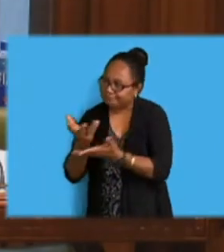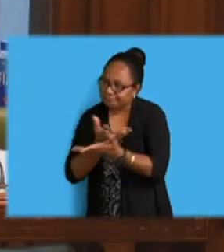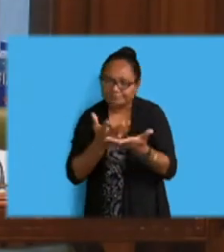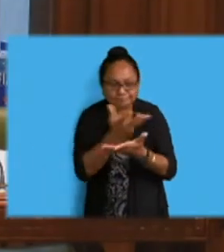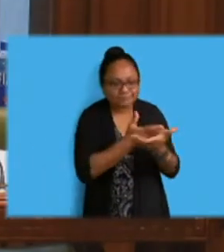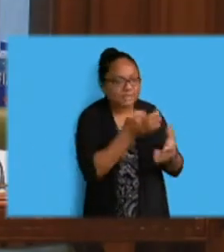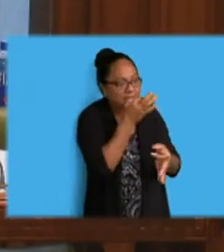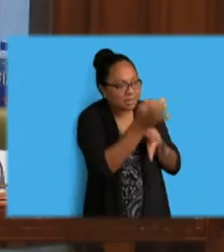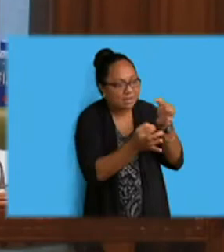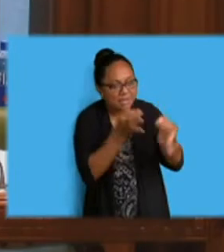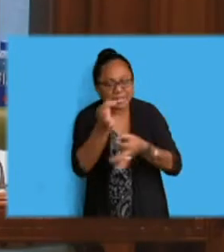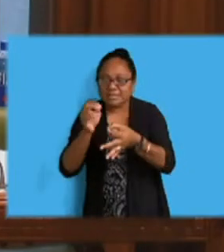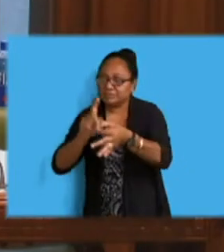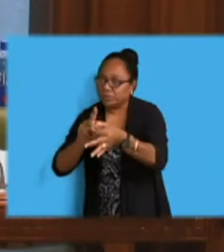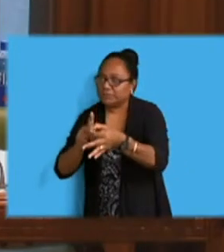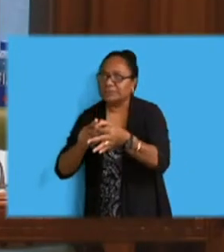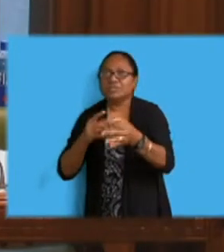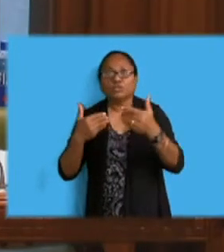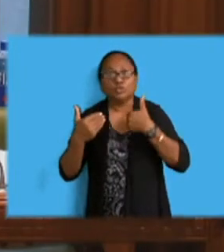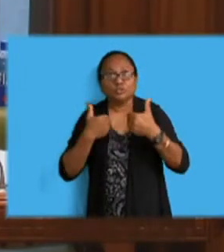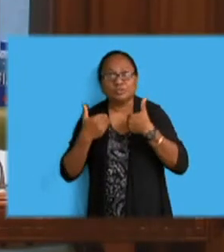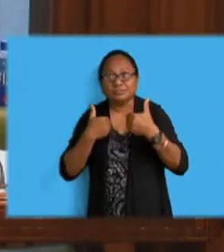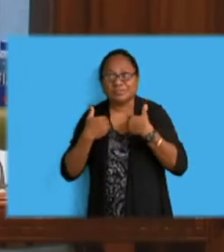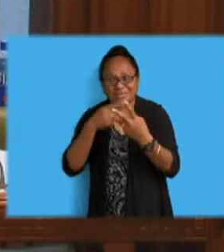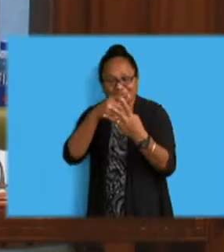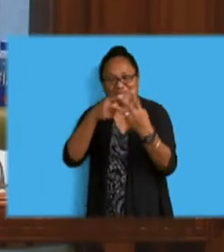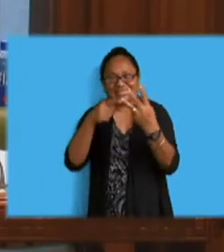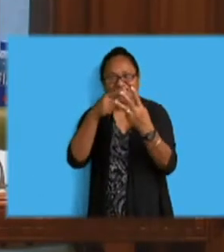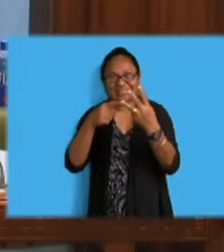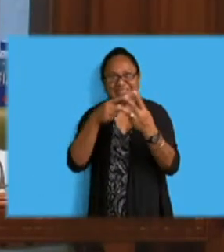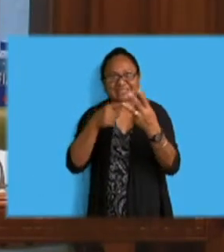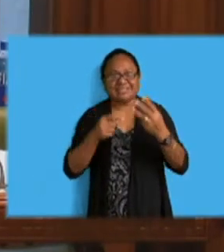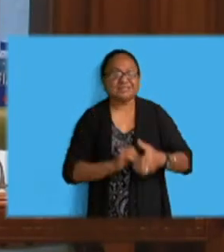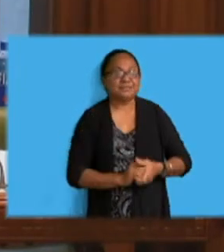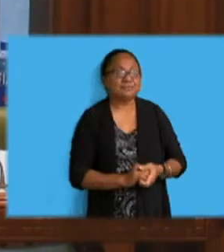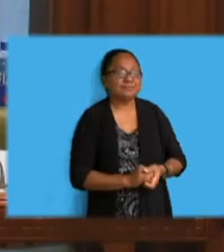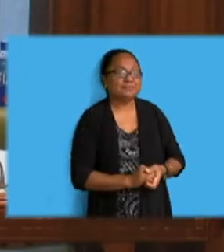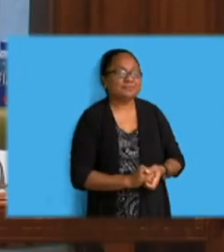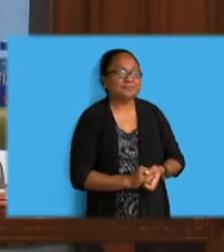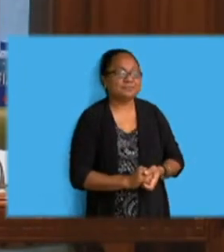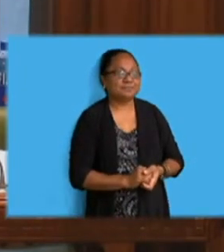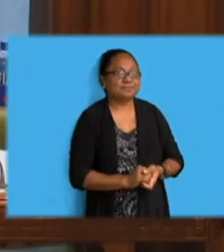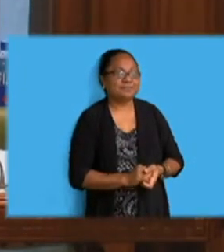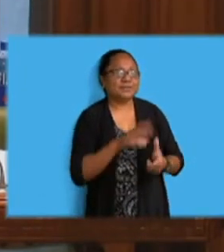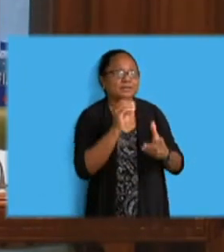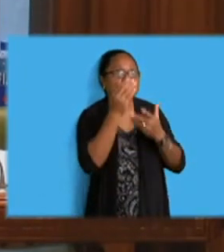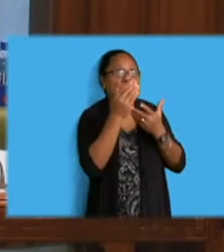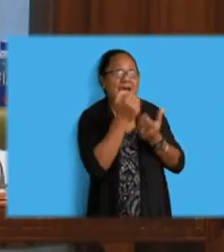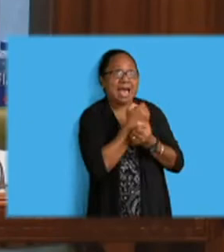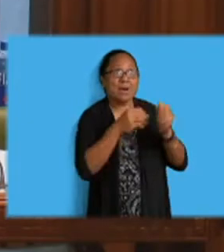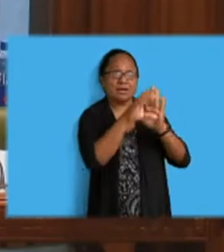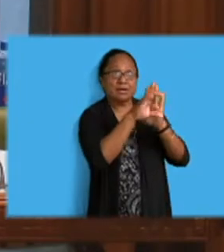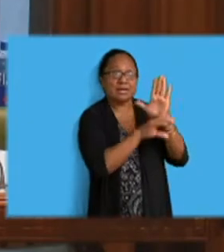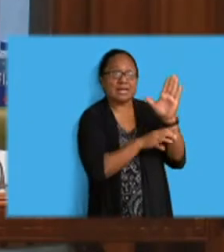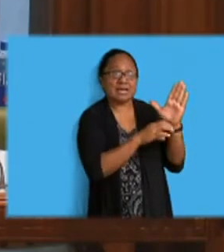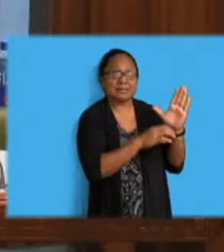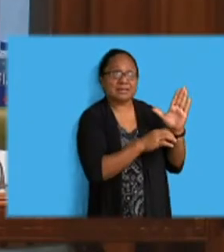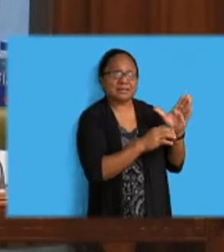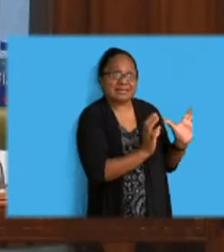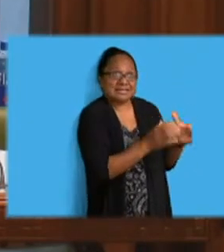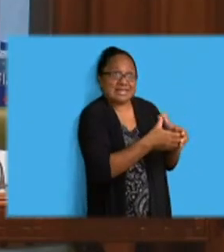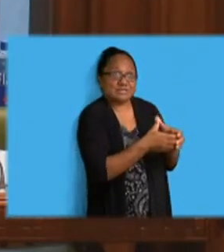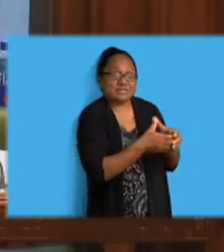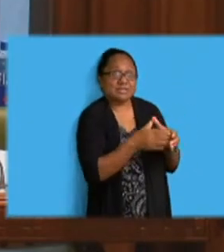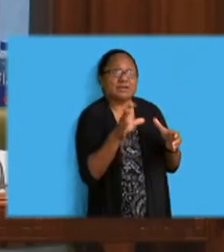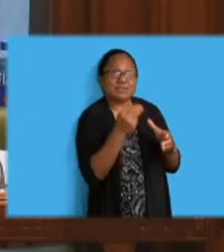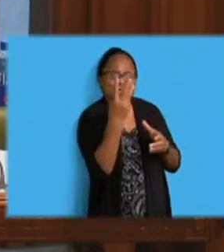those questions to the experts out there at the 3 universities. Honourable Deputy Speaker, our curriculum section has professors and lecturers from the